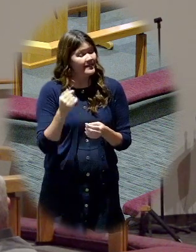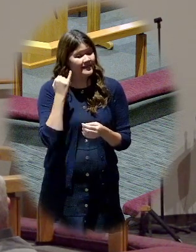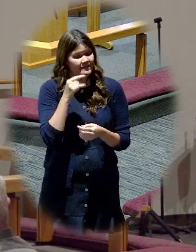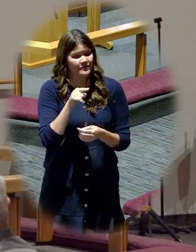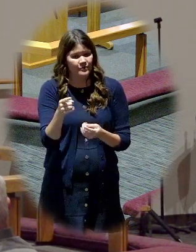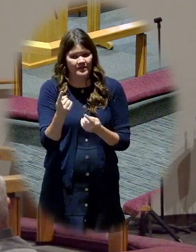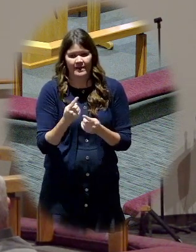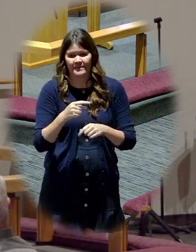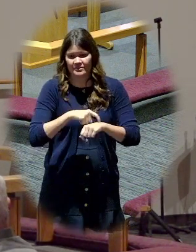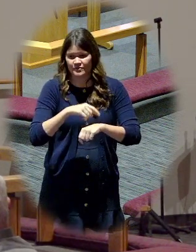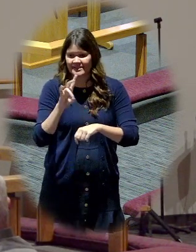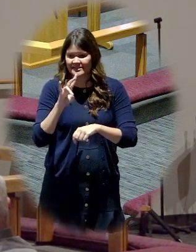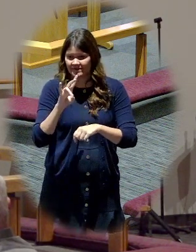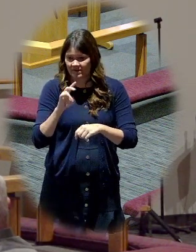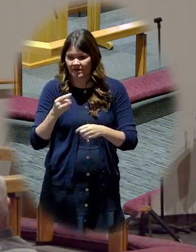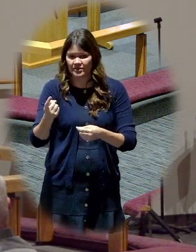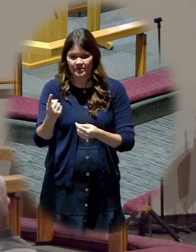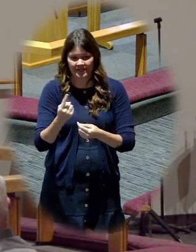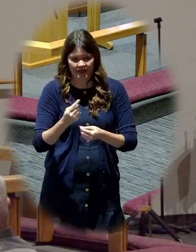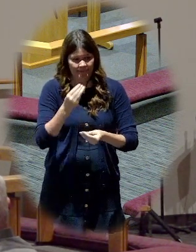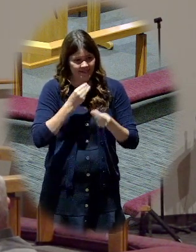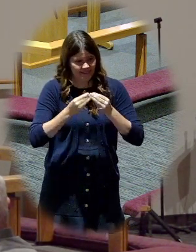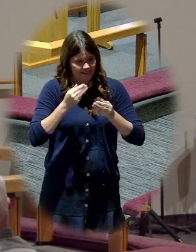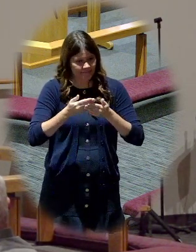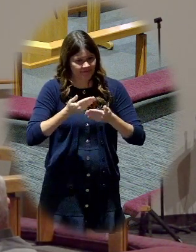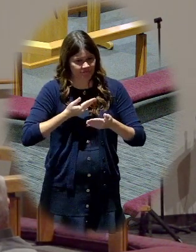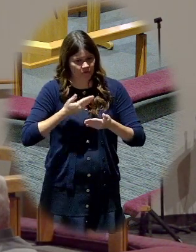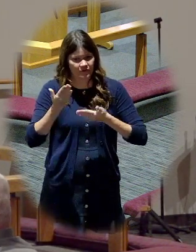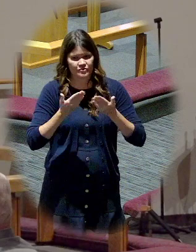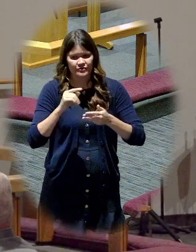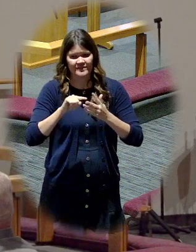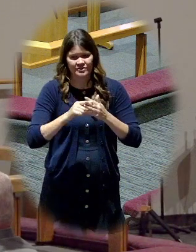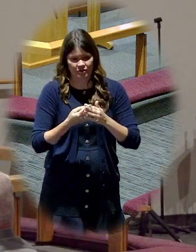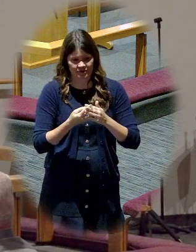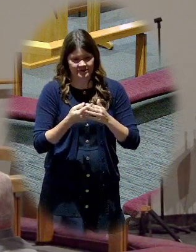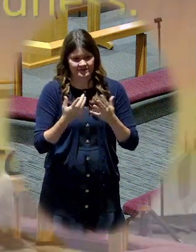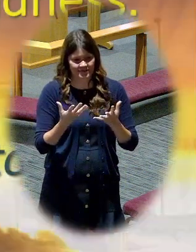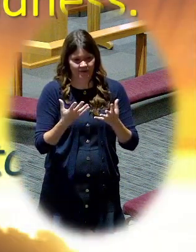that sort. So come join us for that. Okay, go in